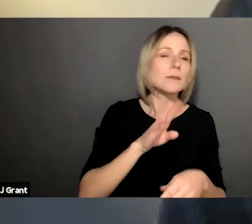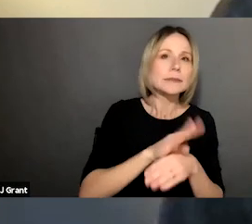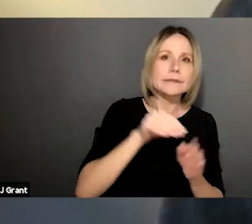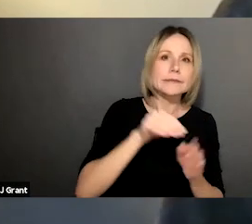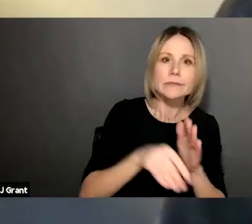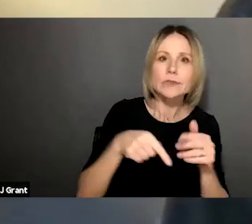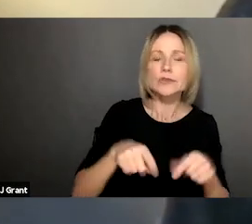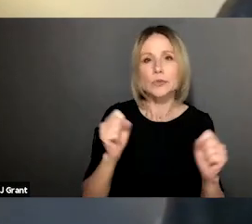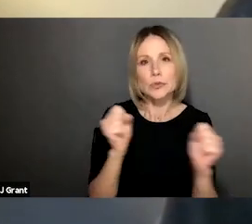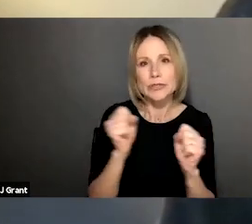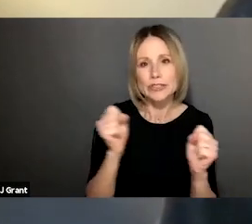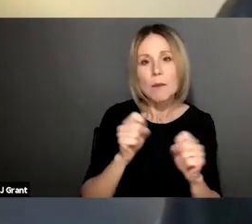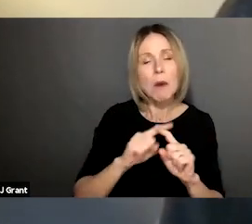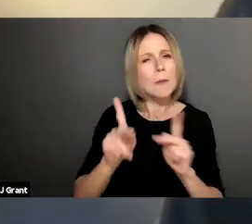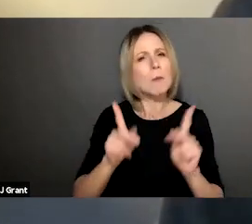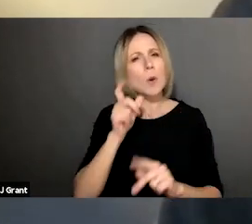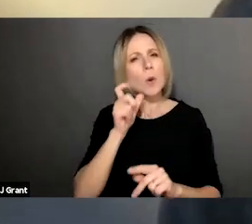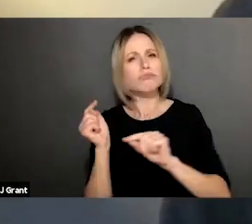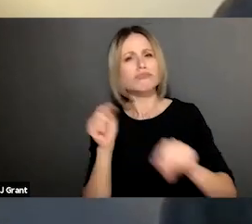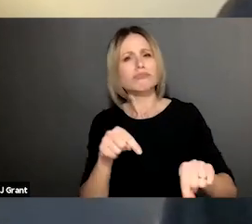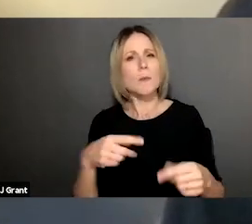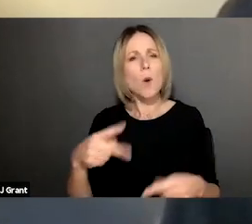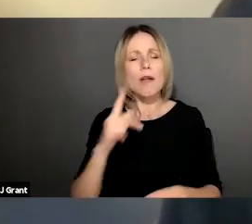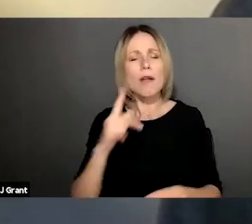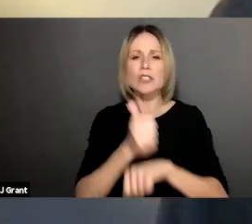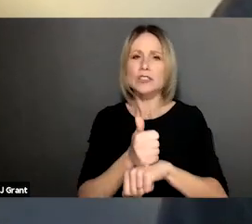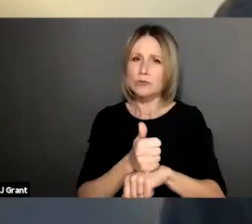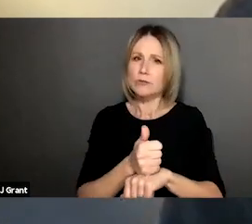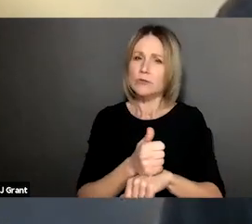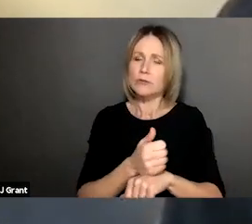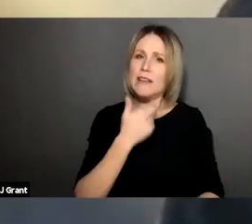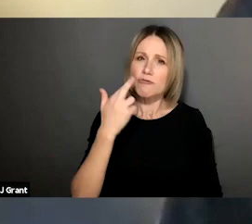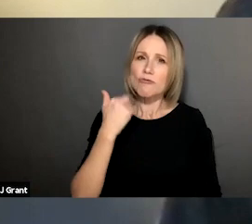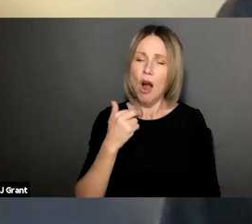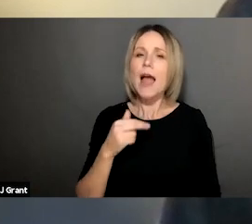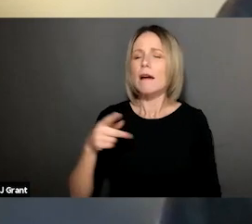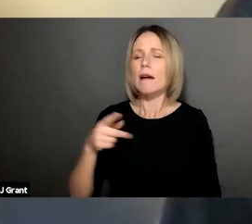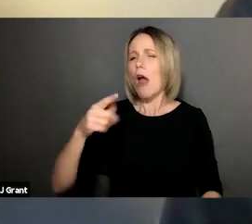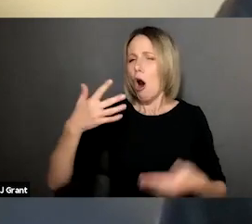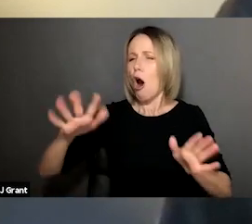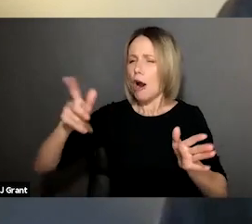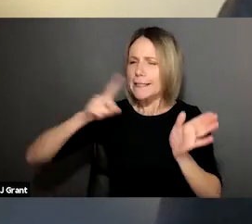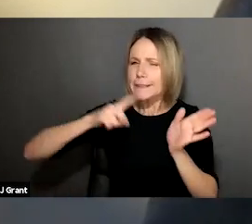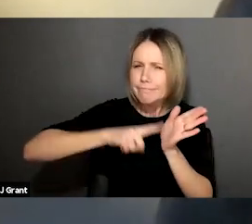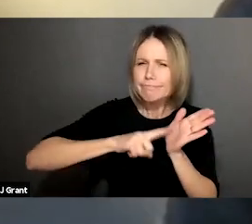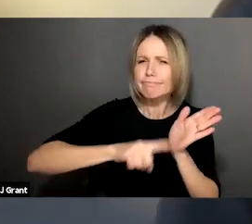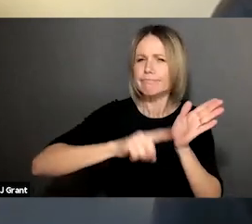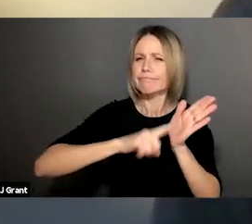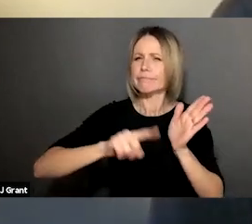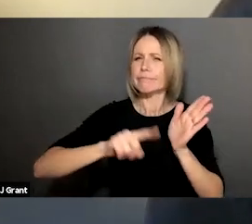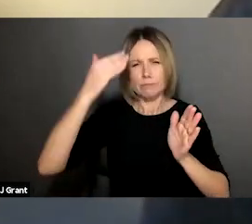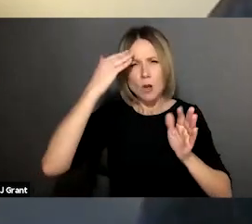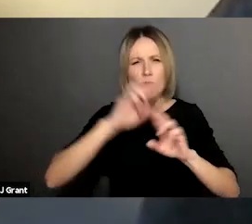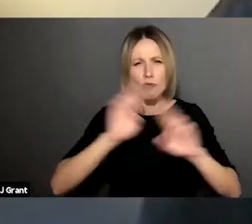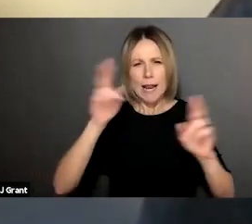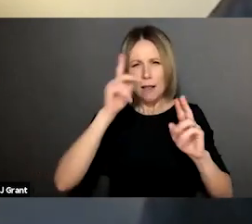in Portland did so, the ones who succeeded did so with open eyes, and took advantage